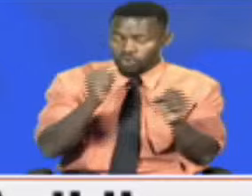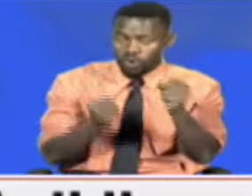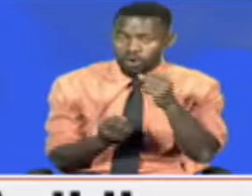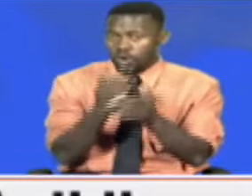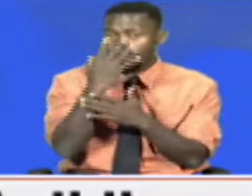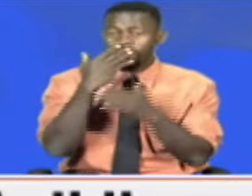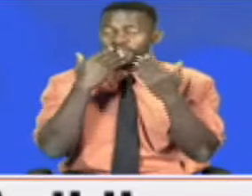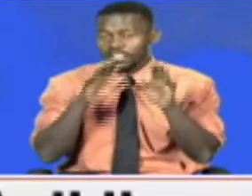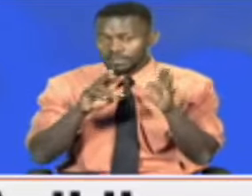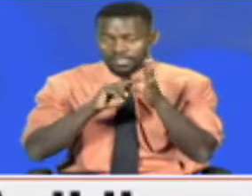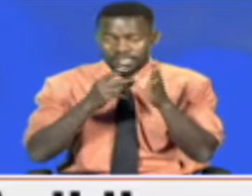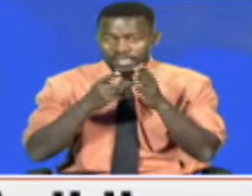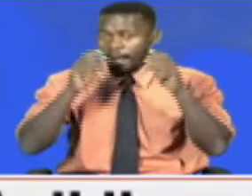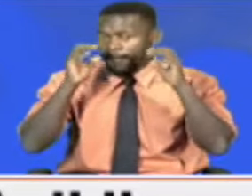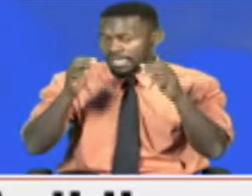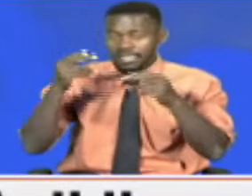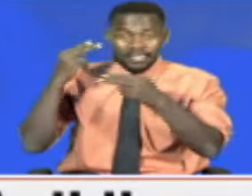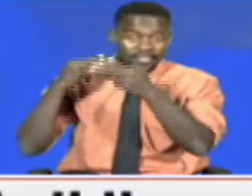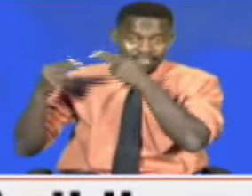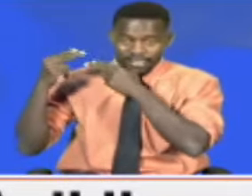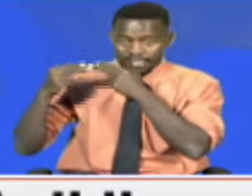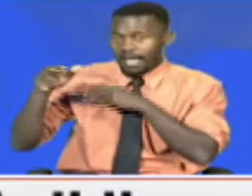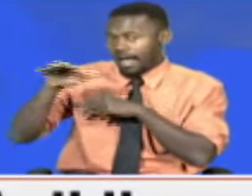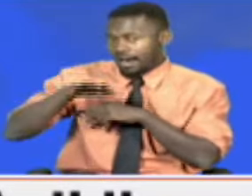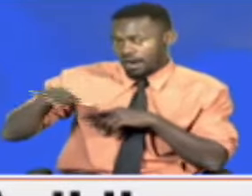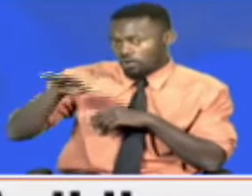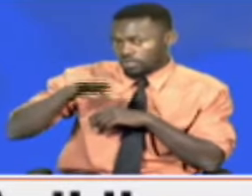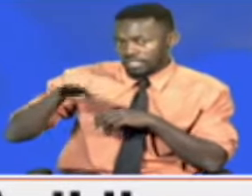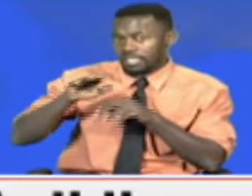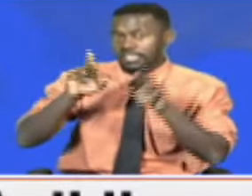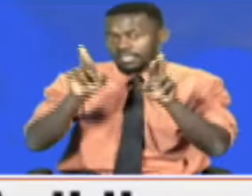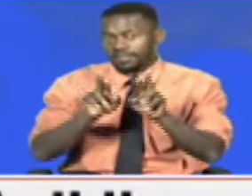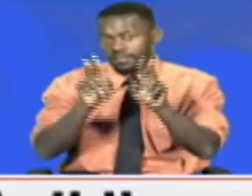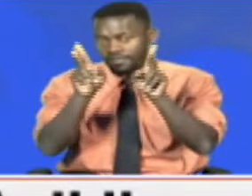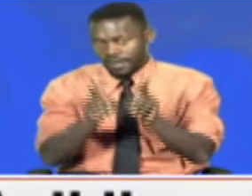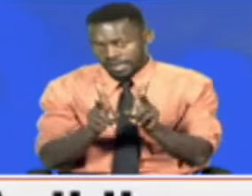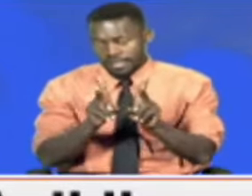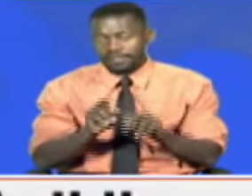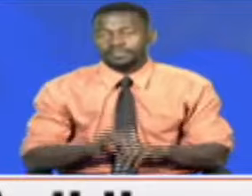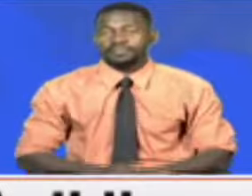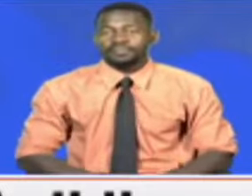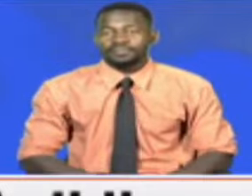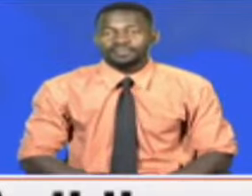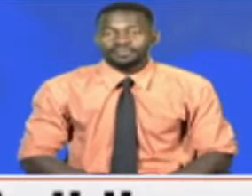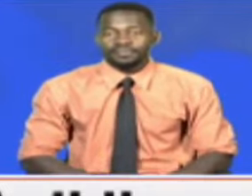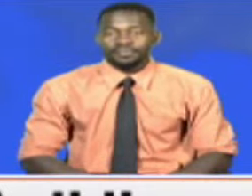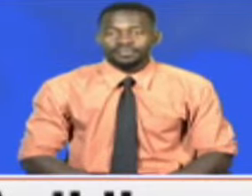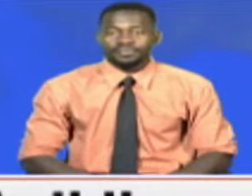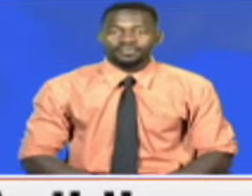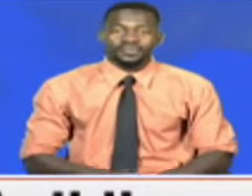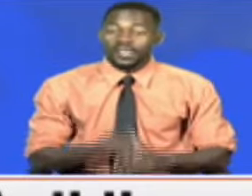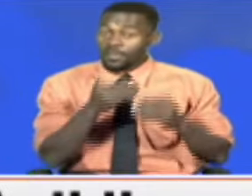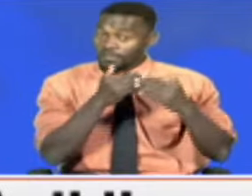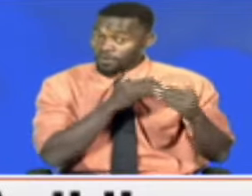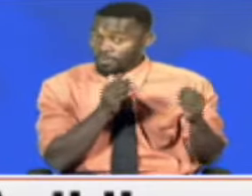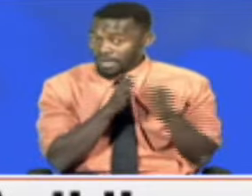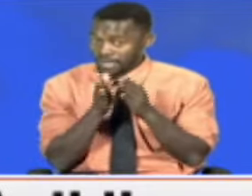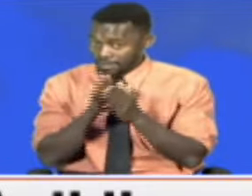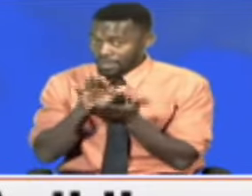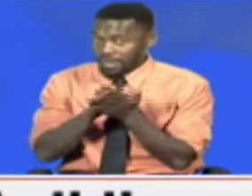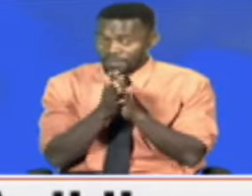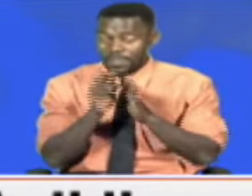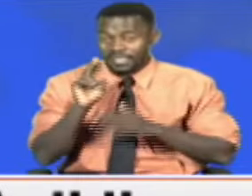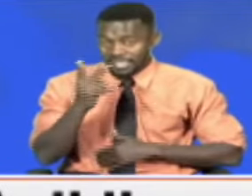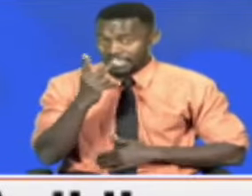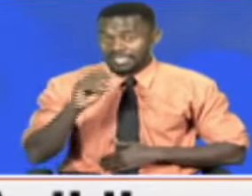wakazi wa eneo la kaskazini mwa bonde la Ufa. In fact, it should have been the second city in Kenya. Walifanya makosa wakakimbia